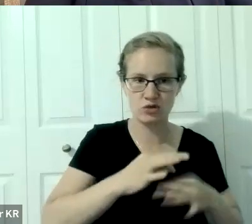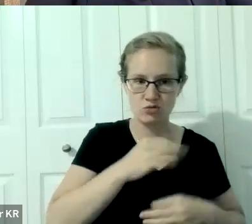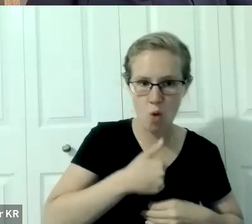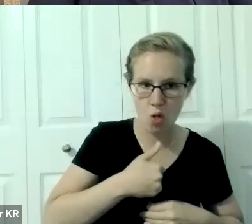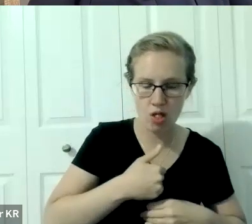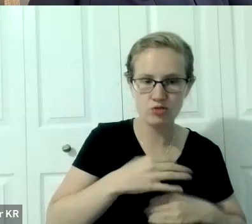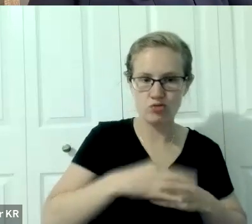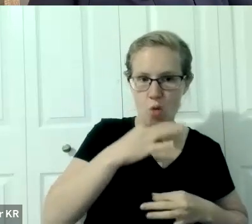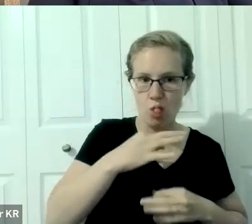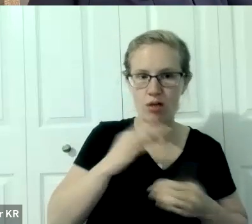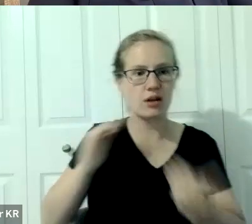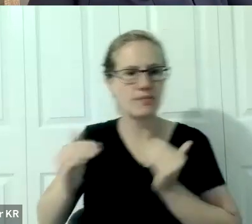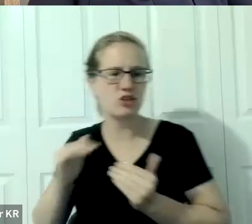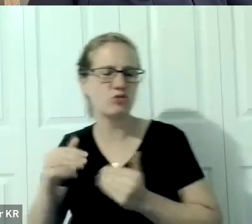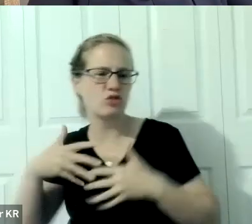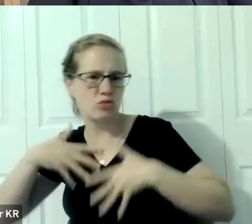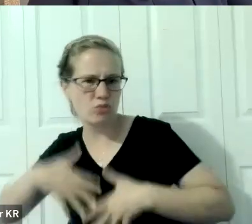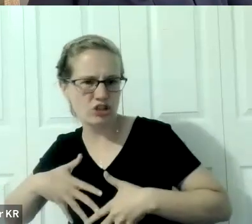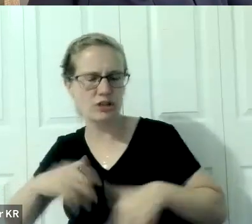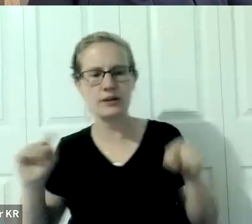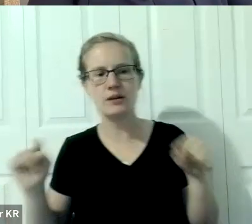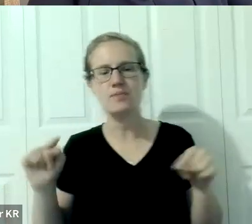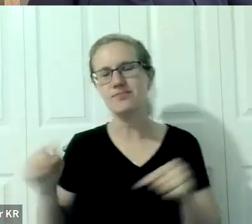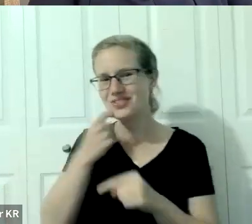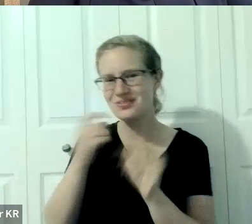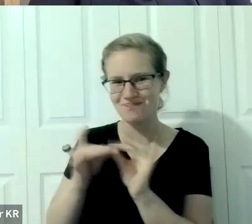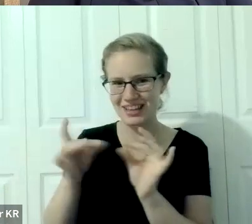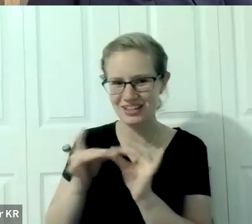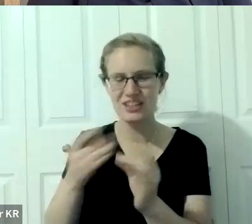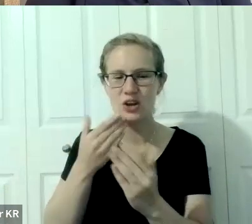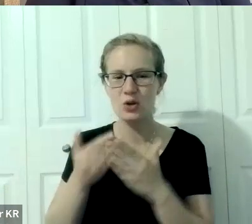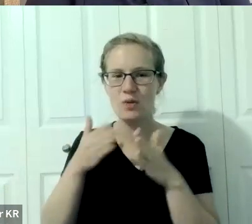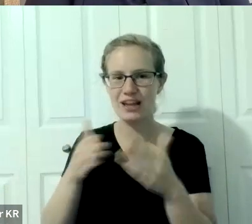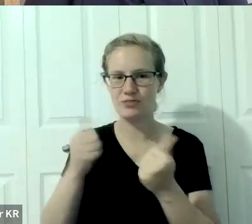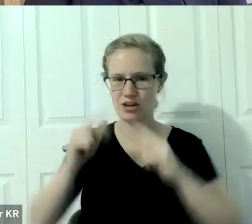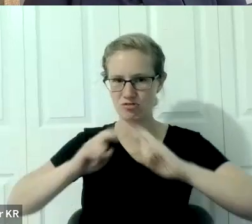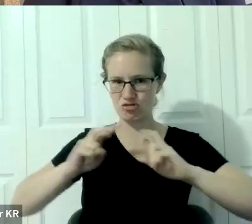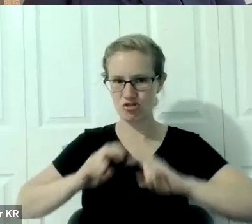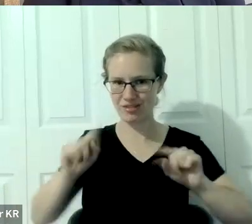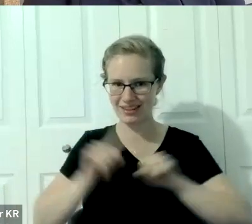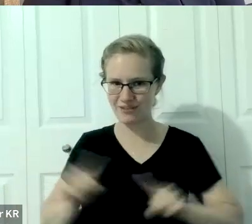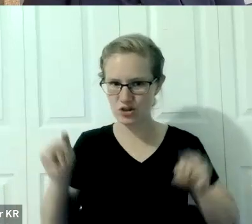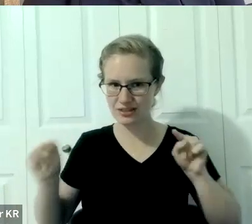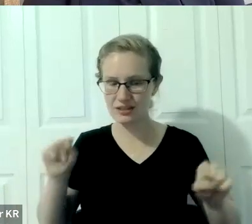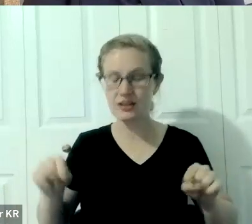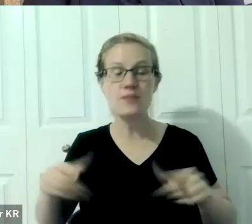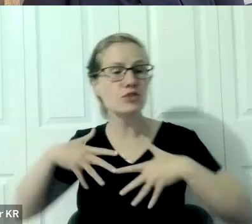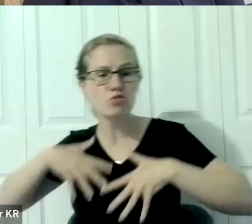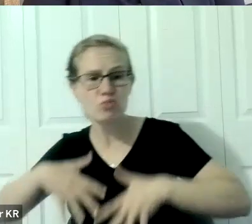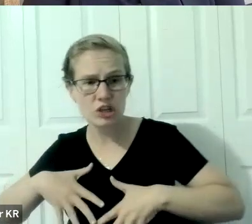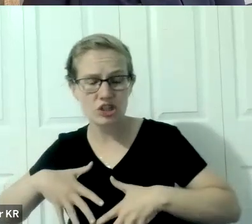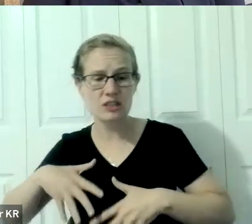depression. And what you just mentioned, Mary Bell, is a good way to try to discern the difference. Depression